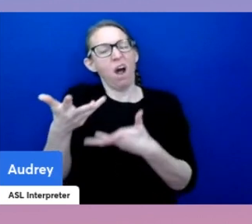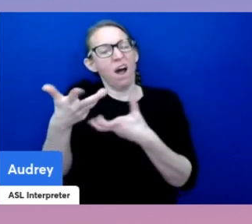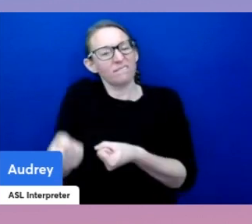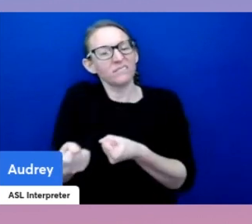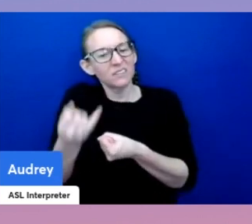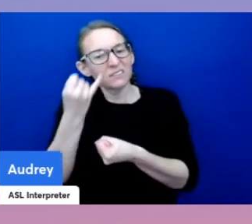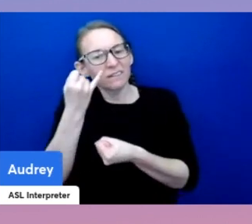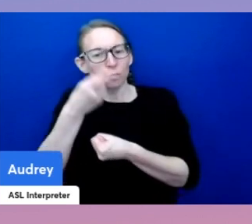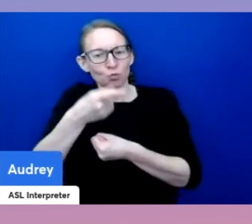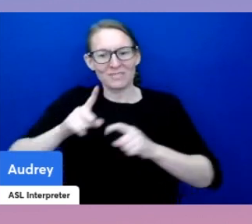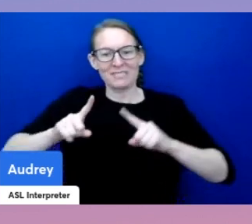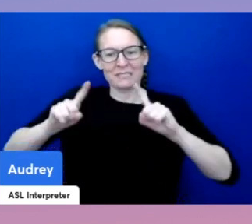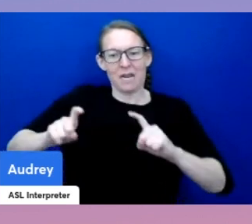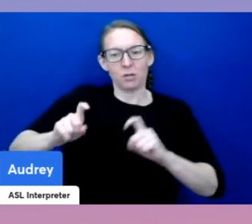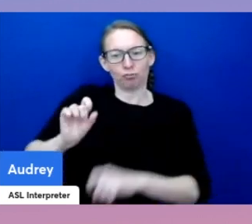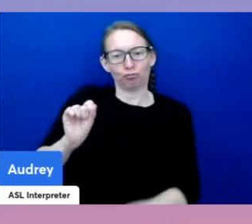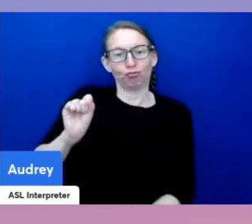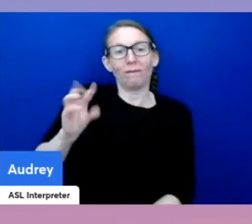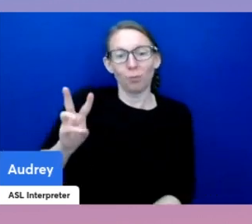software, and also you